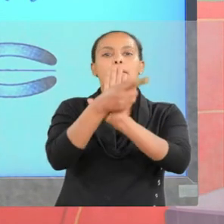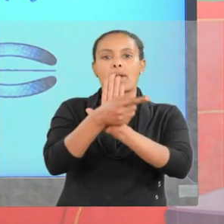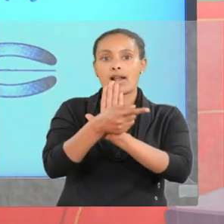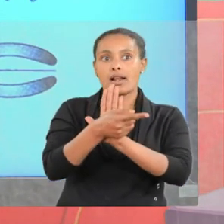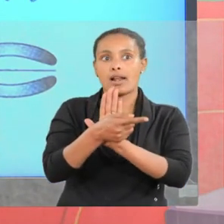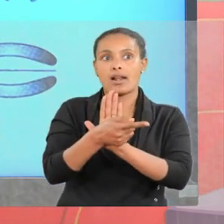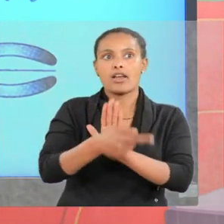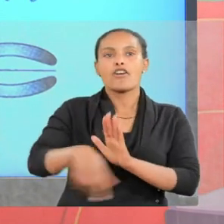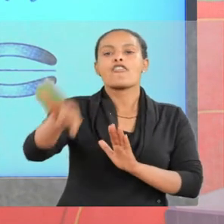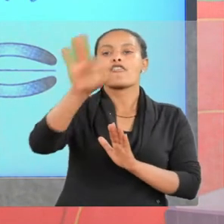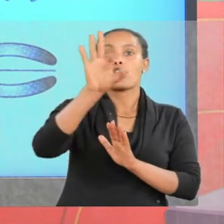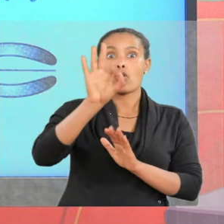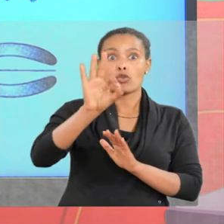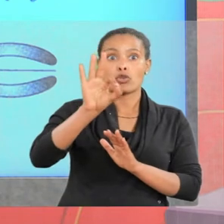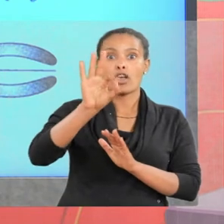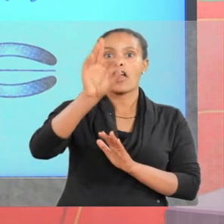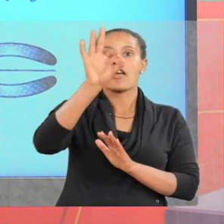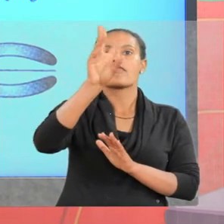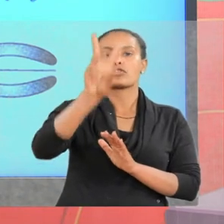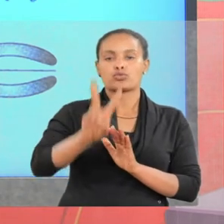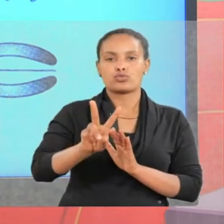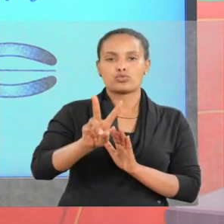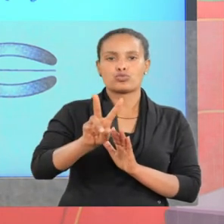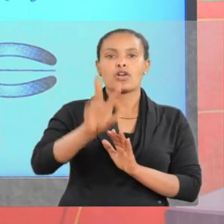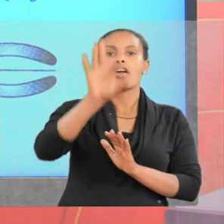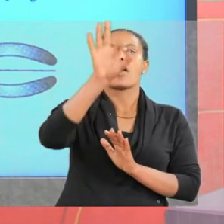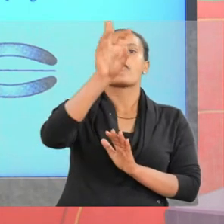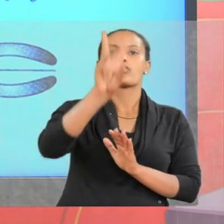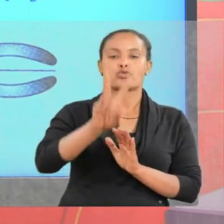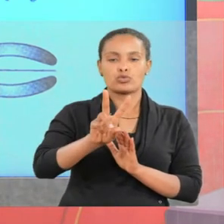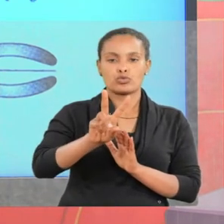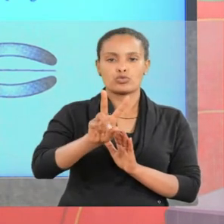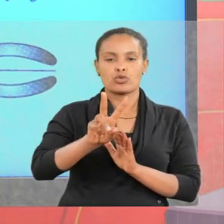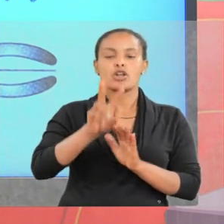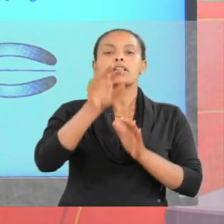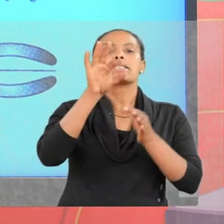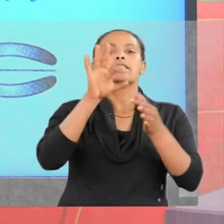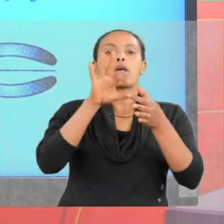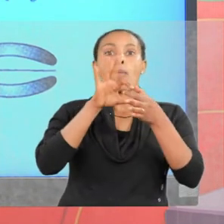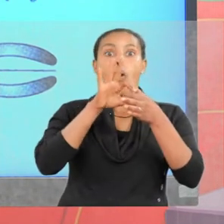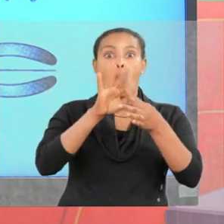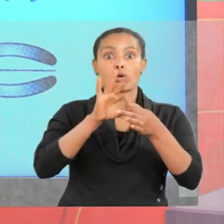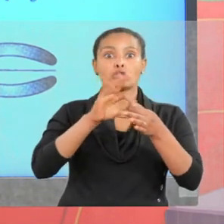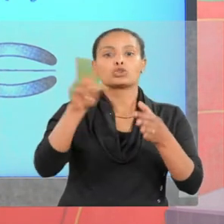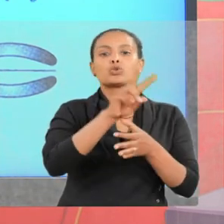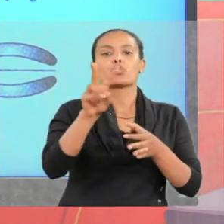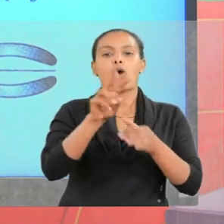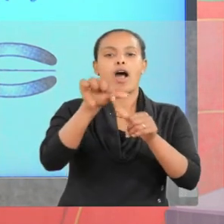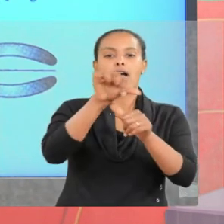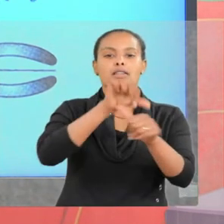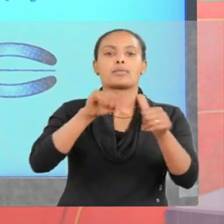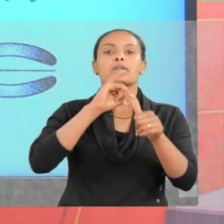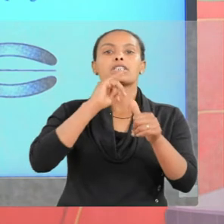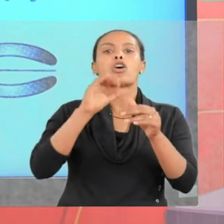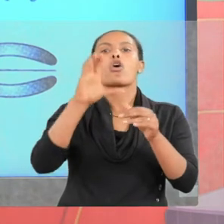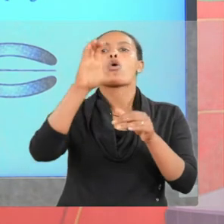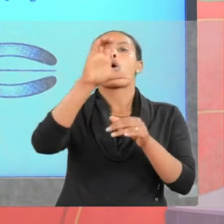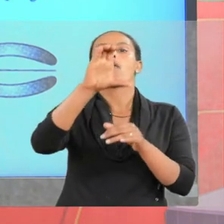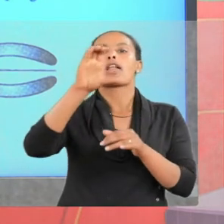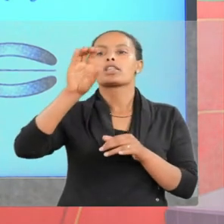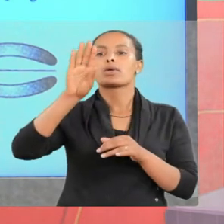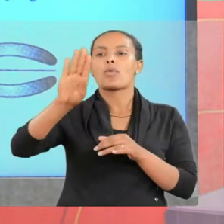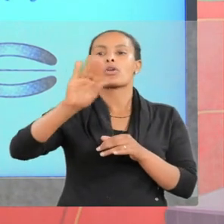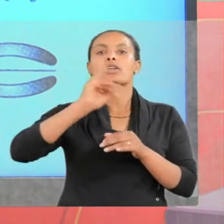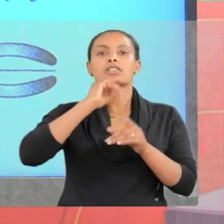take fluorine, F2. The bond between the two atoms is covalent bond,